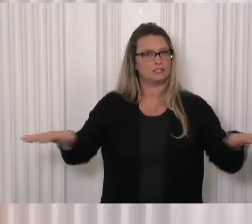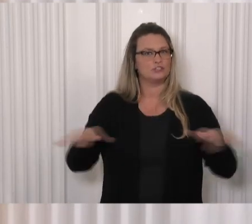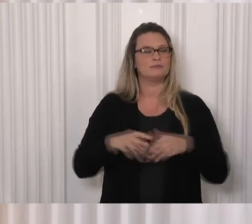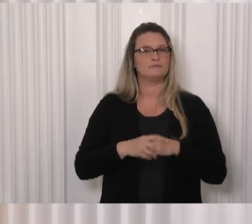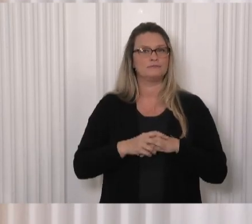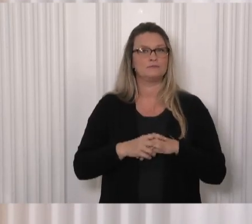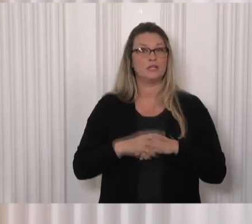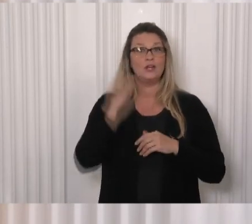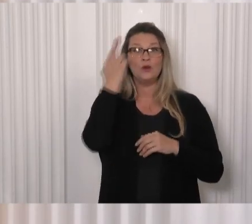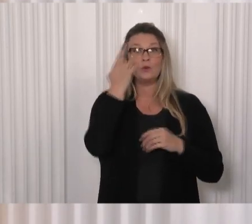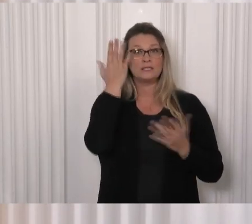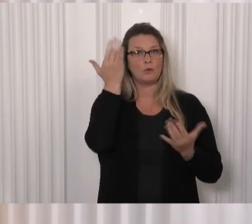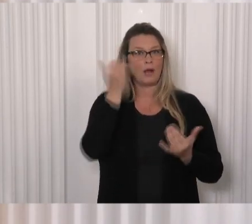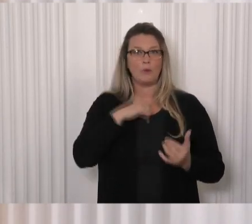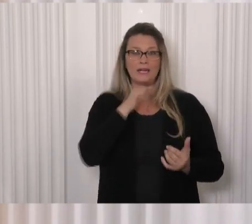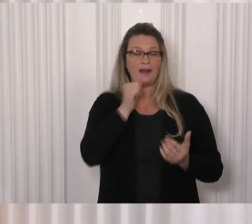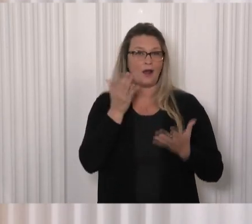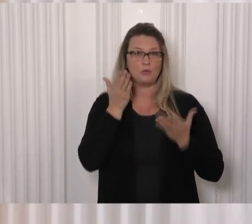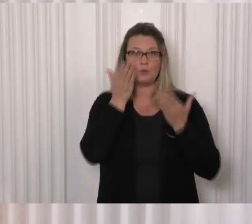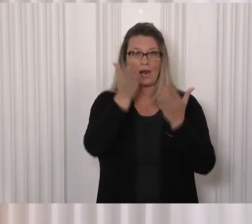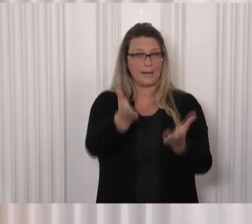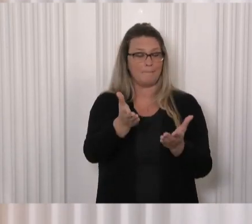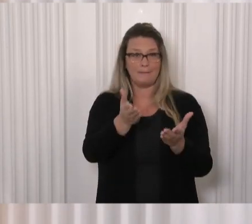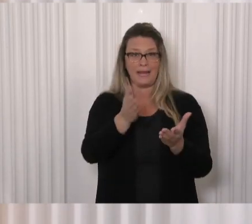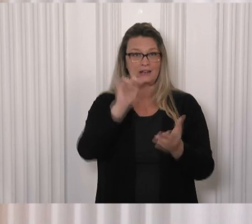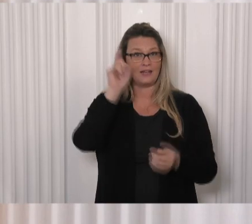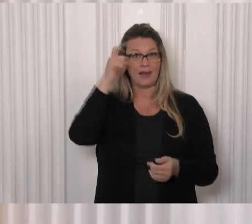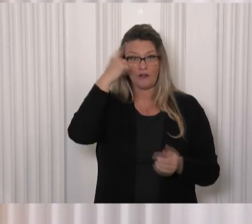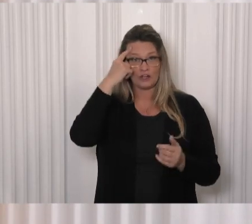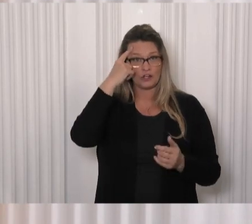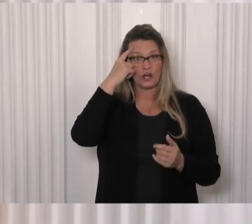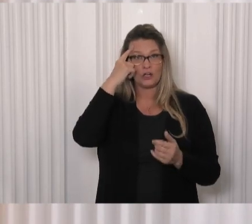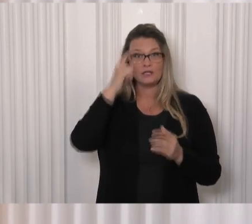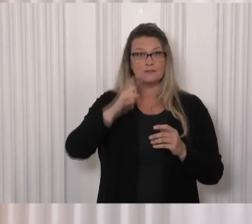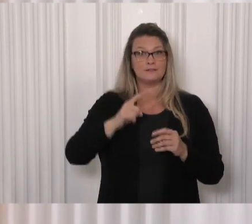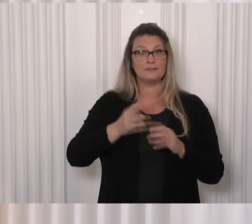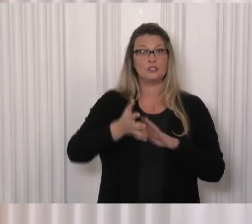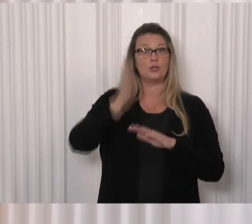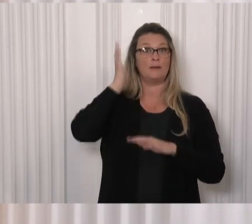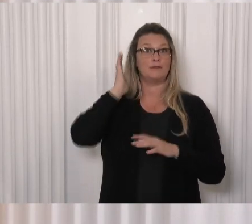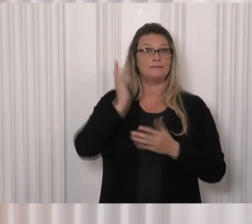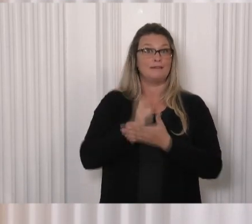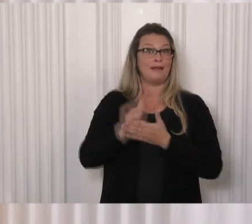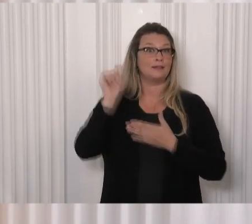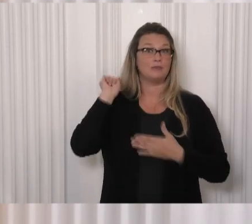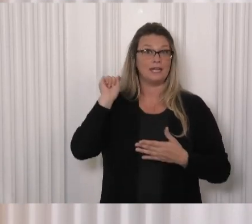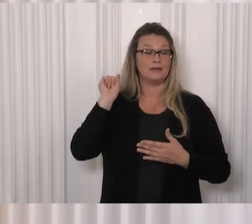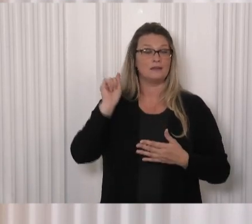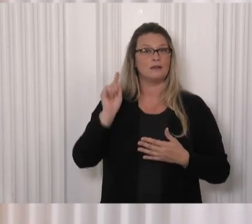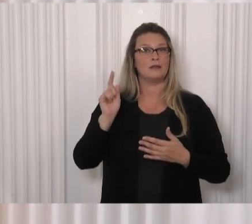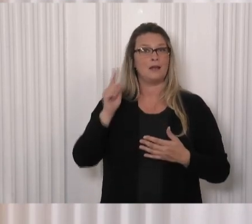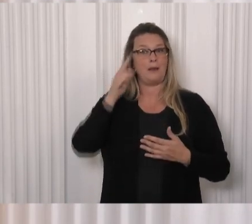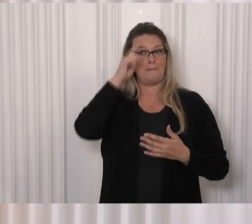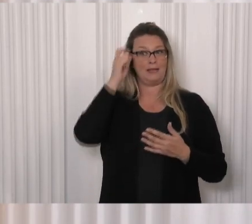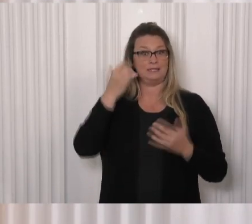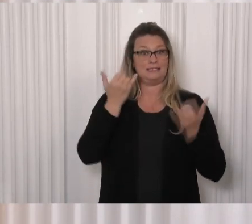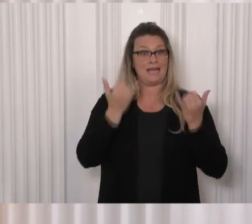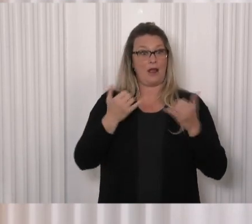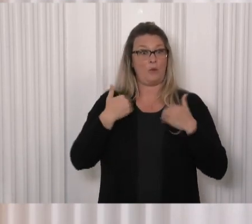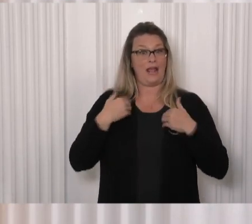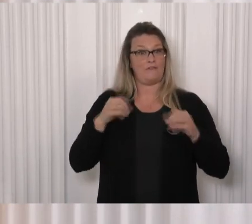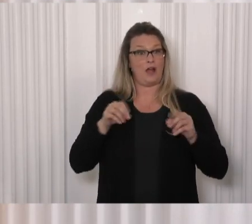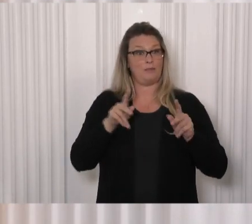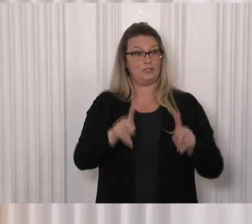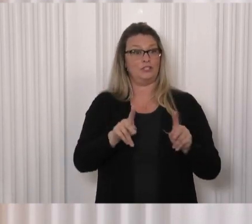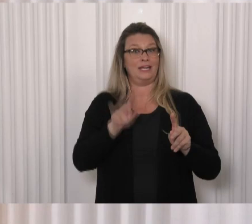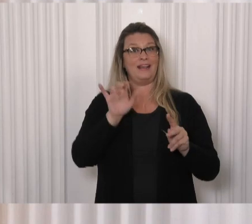did not recommend to the governor to do this earlier was because we know as long as we have the opportunity